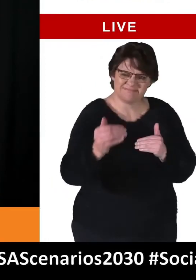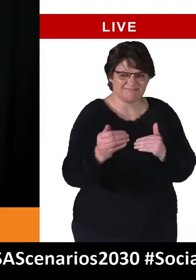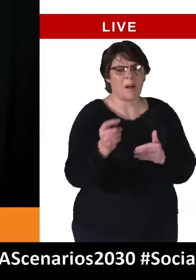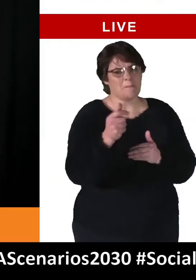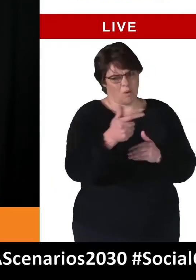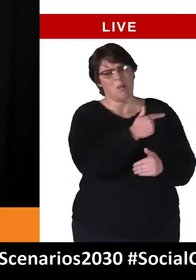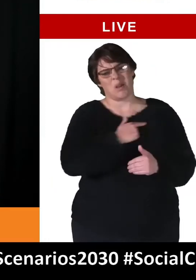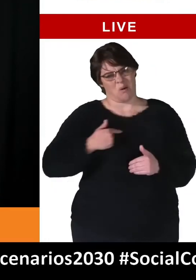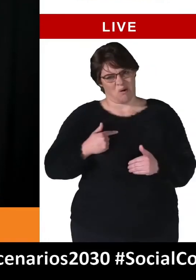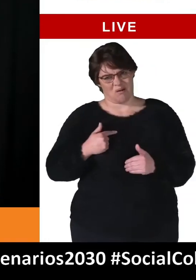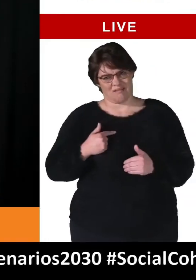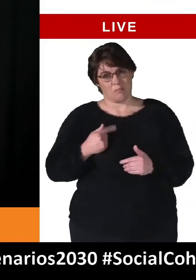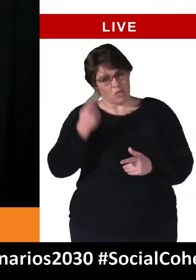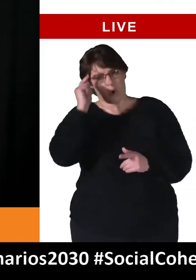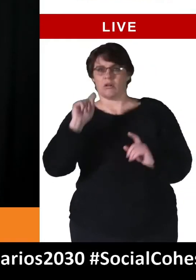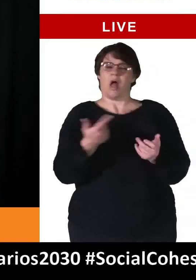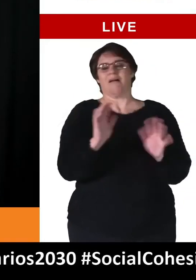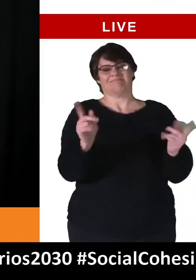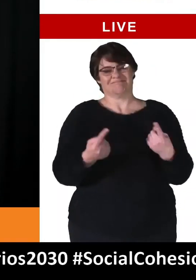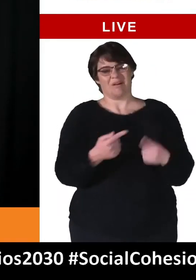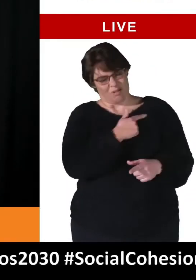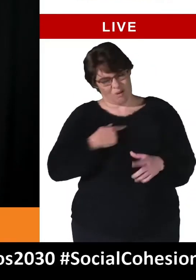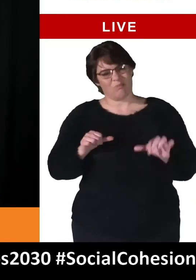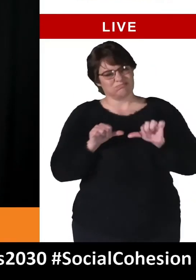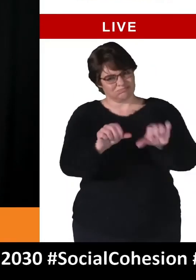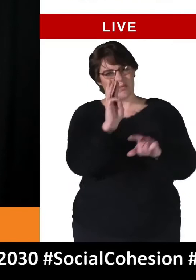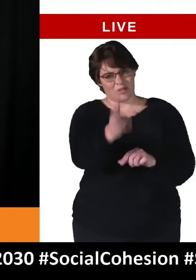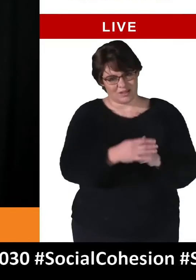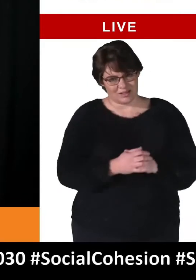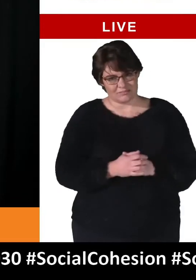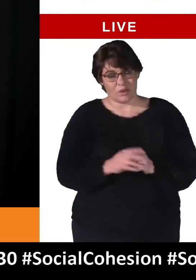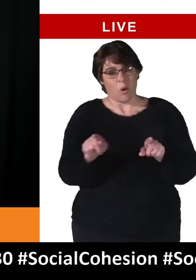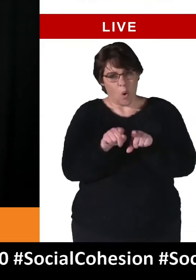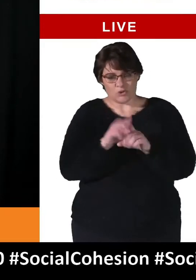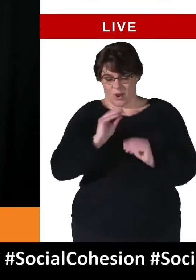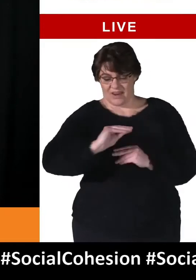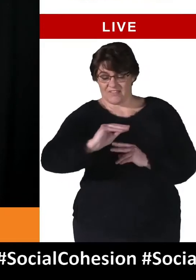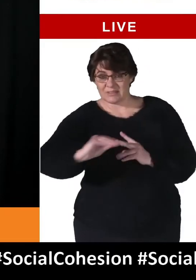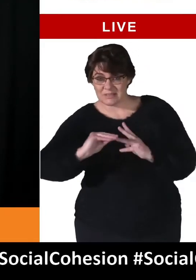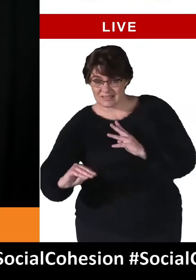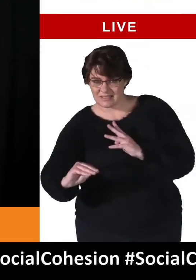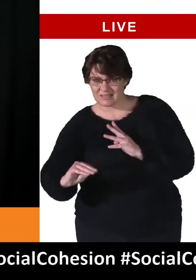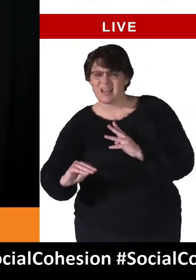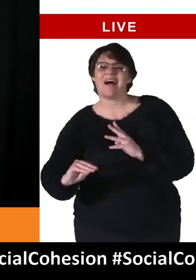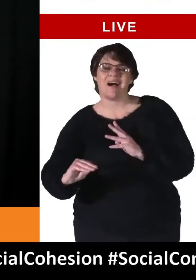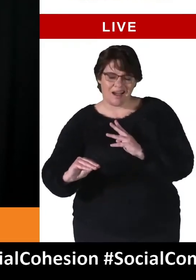little bit longer than we thought. We can also expect that investment will be long in